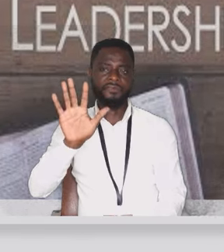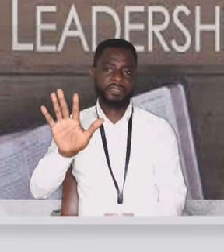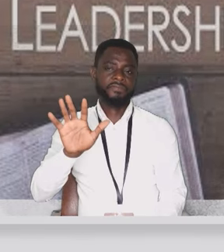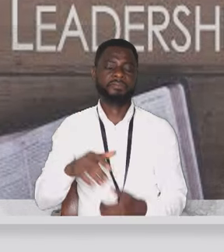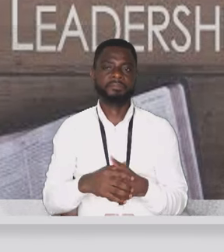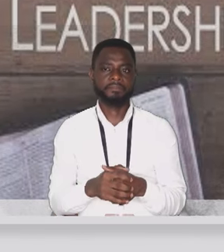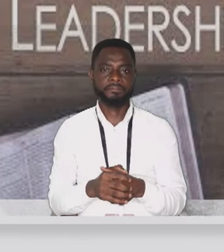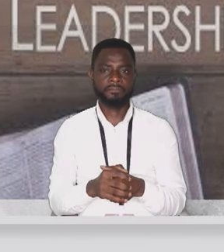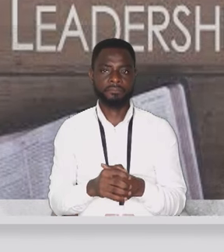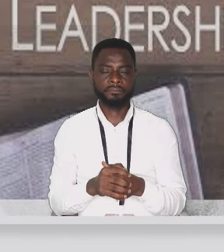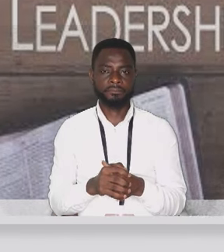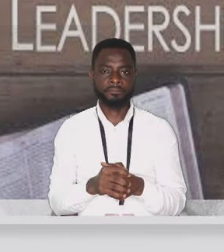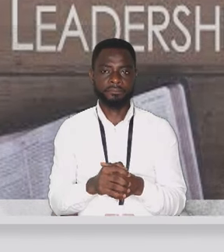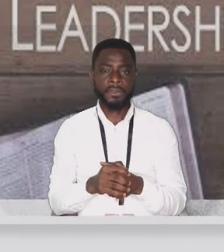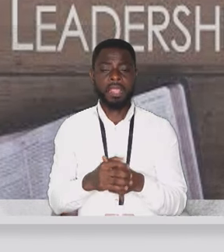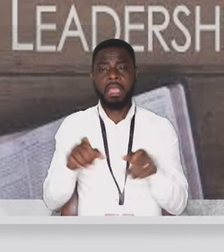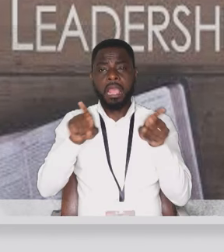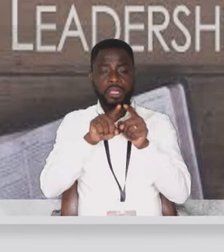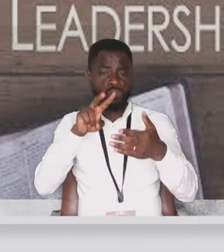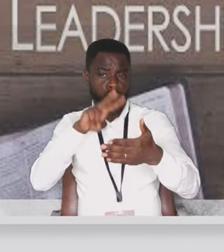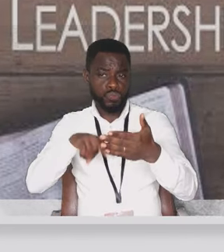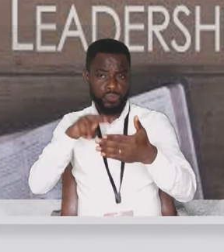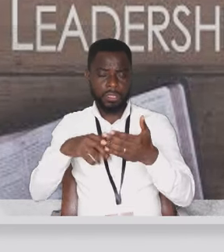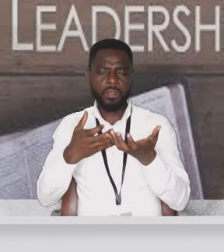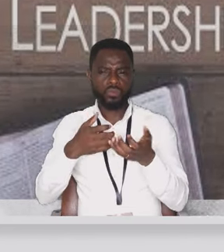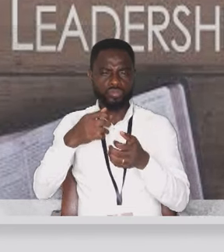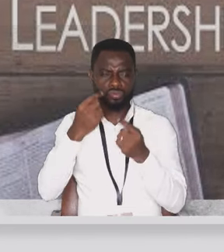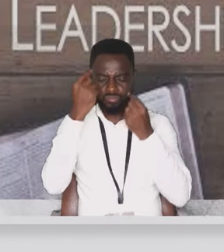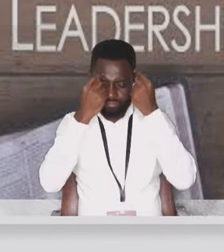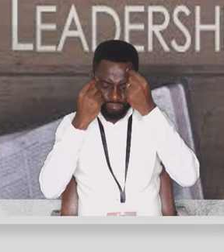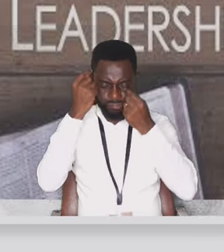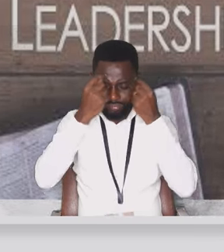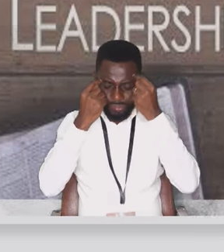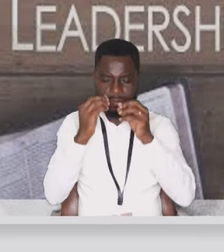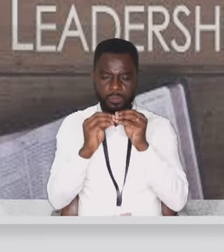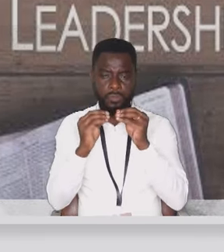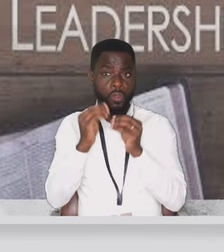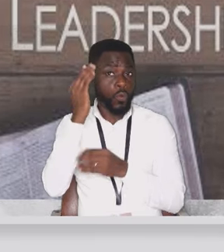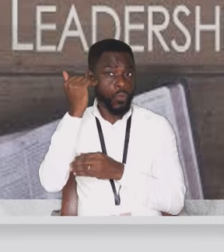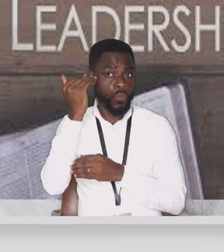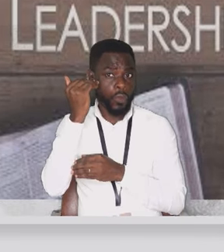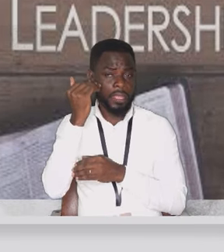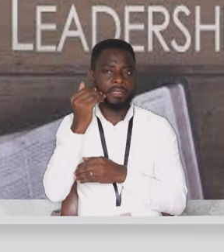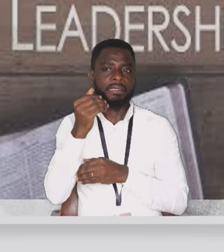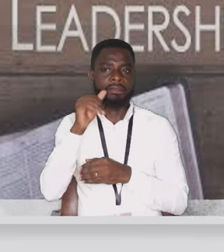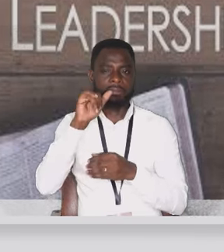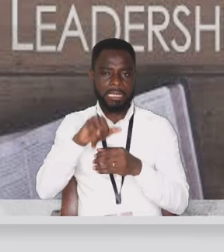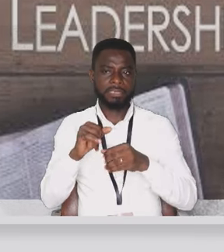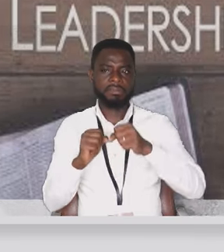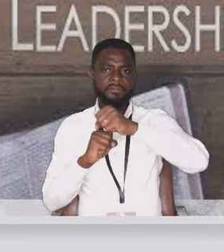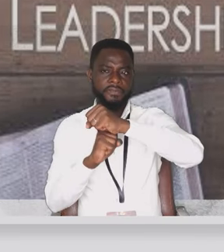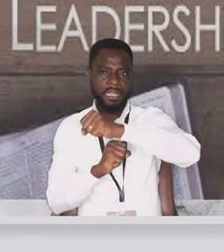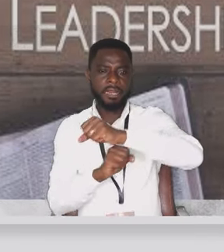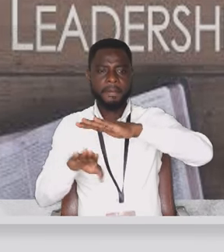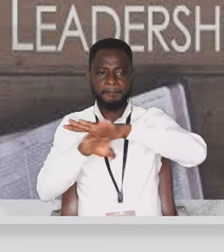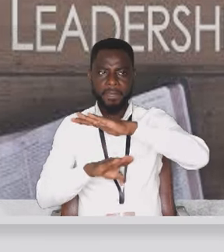read the scriptures, I want you to reflect on them because they carry the very core of the message